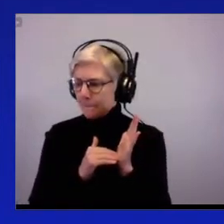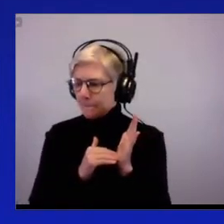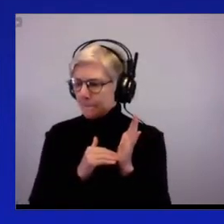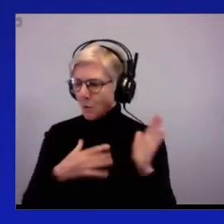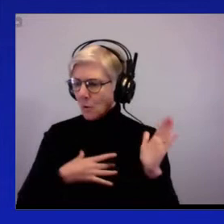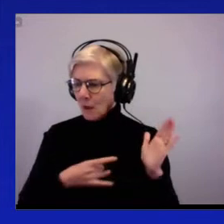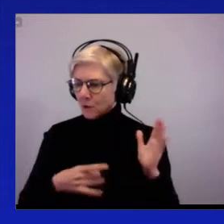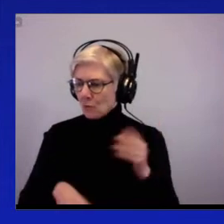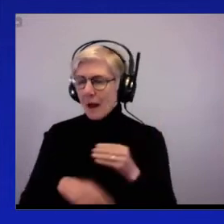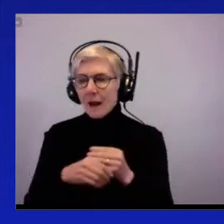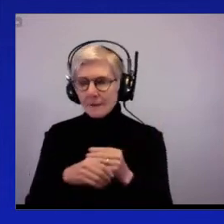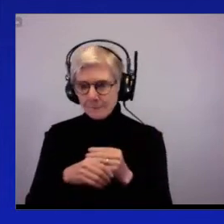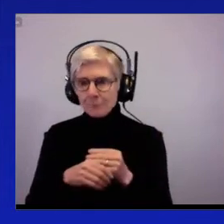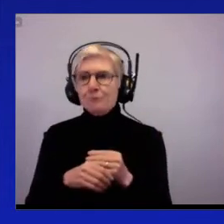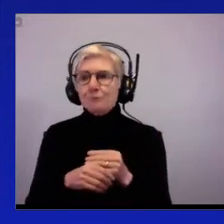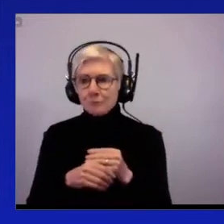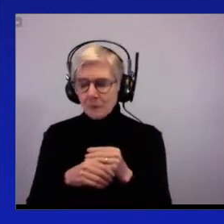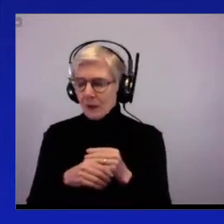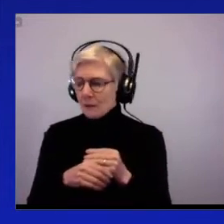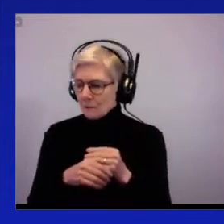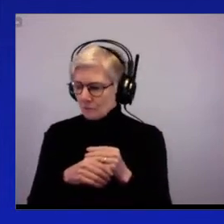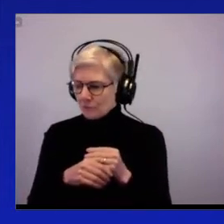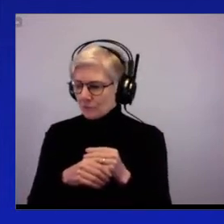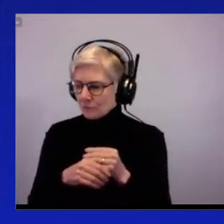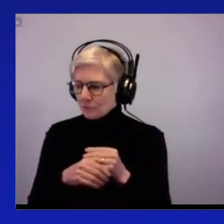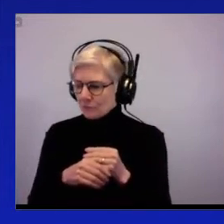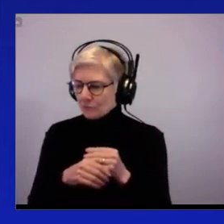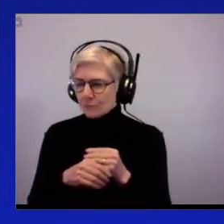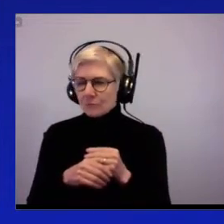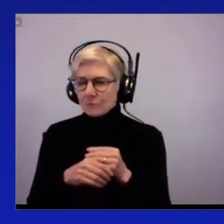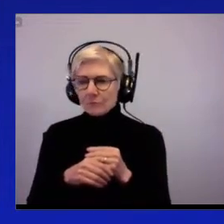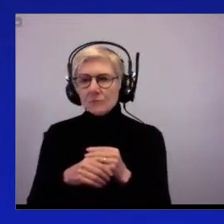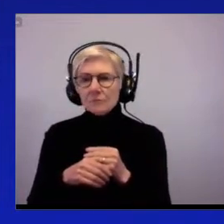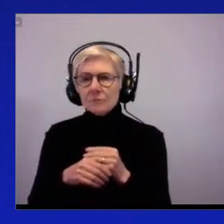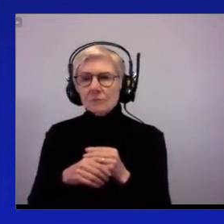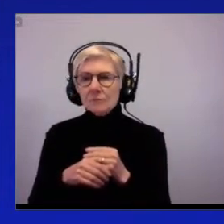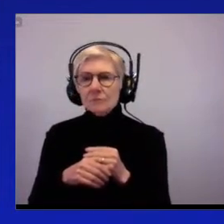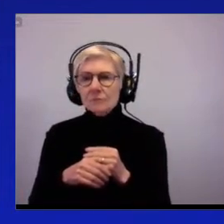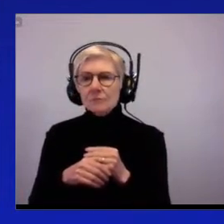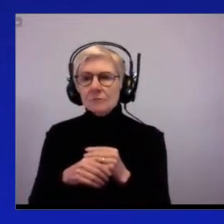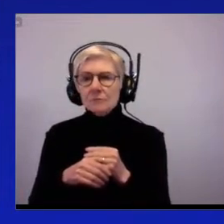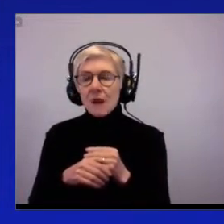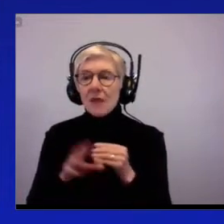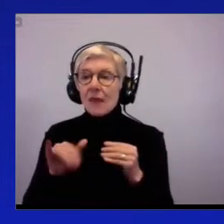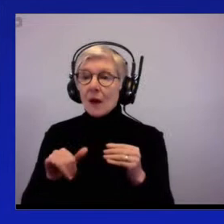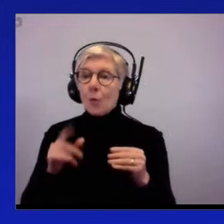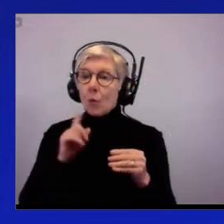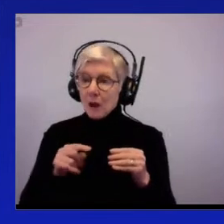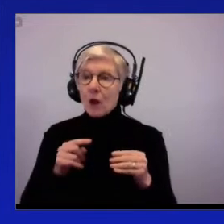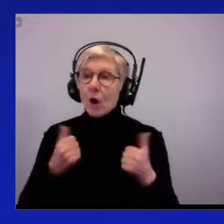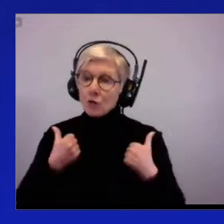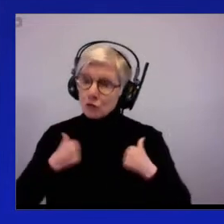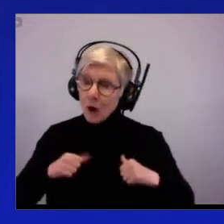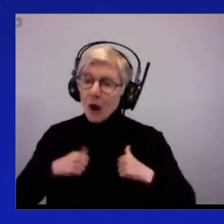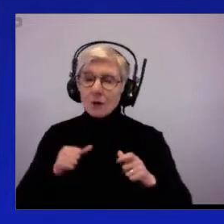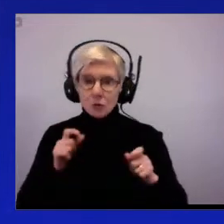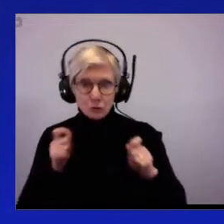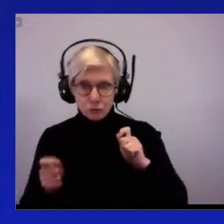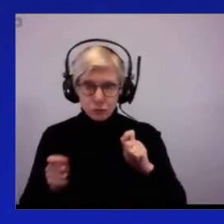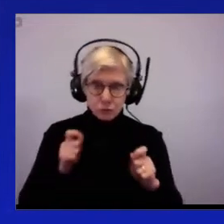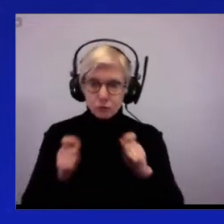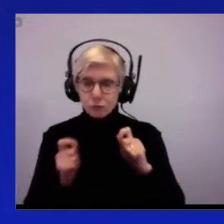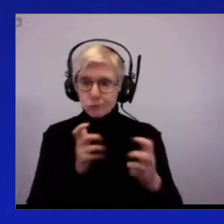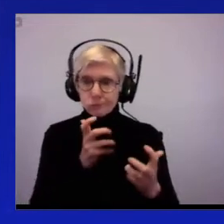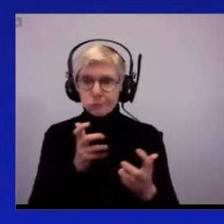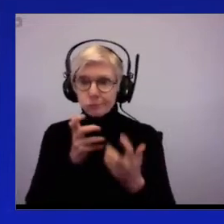is that the uptake across different communities at higher risk in real time, and we will adjust our approach if it looks